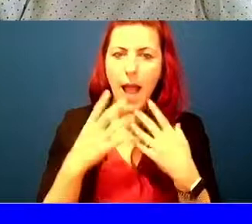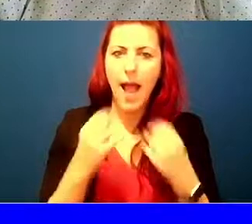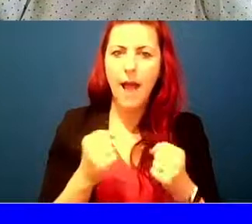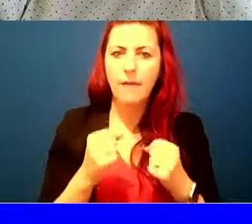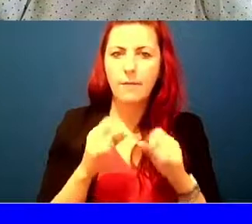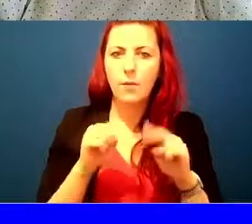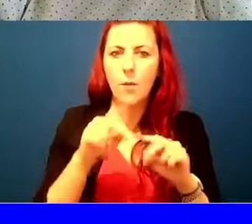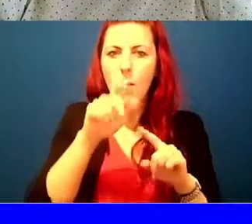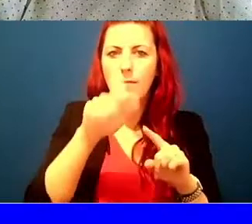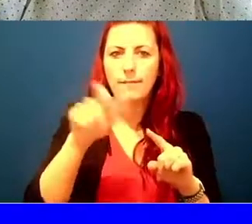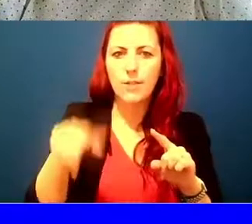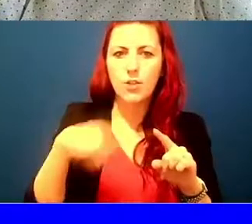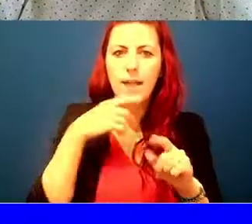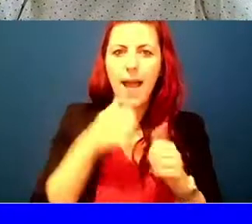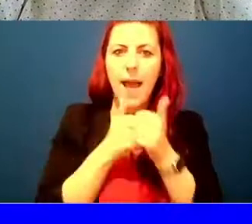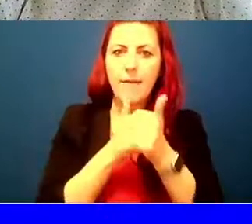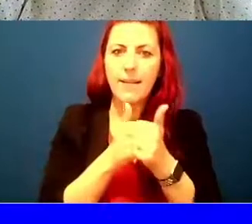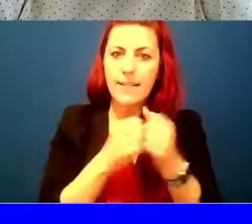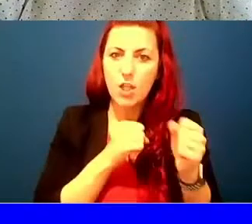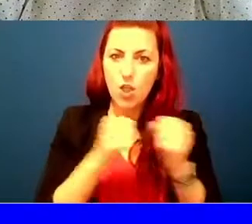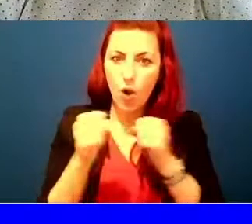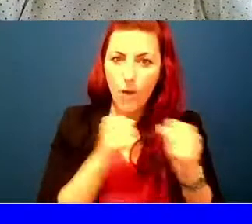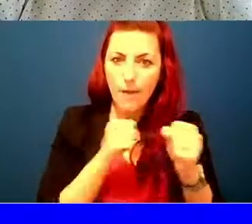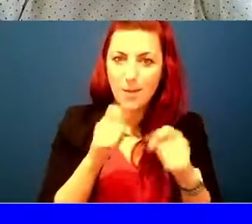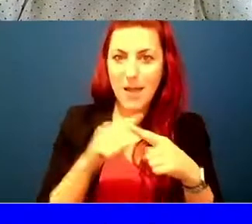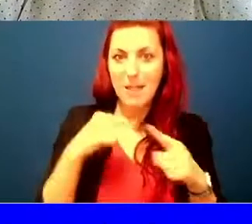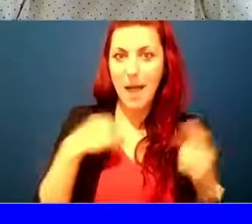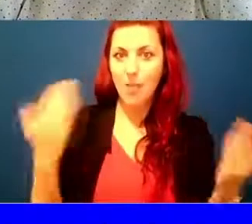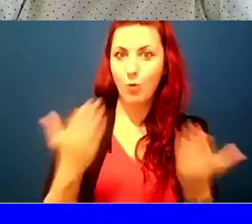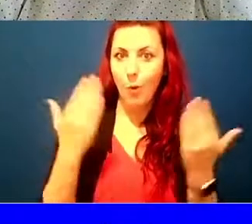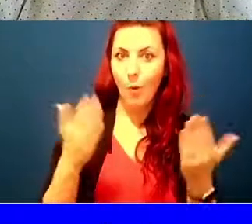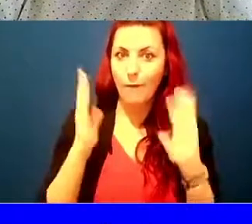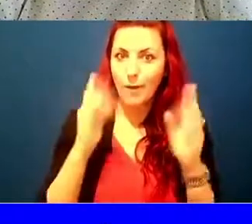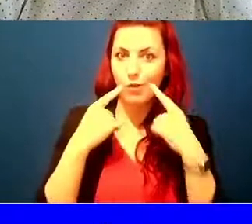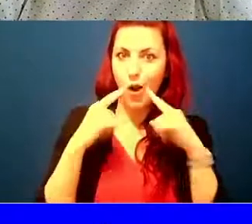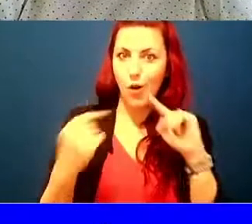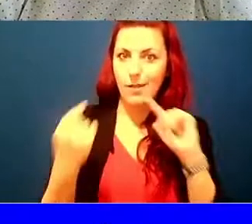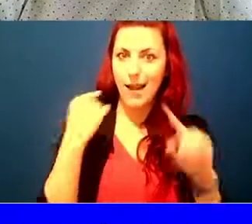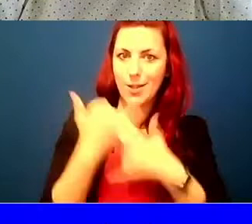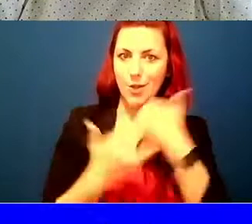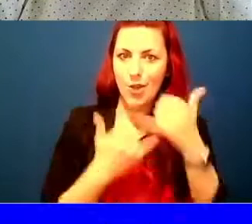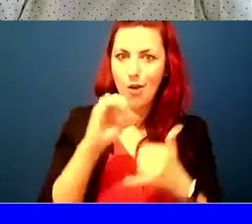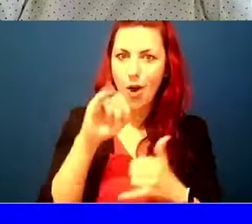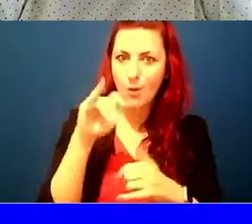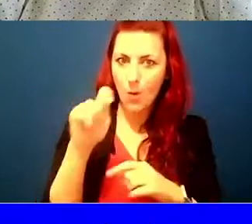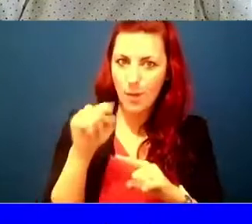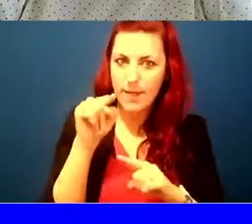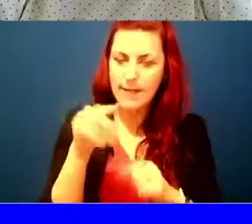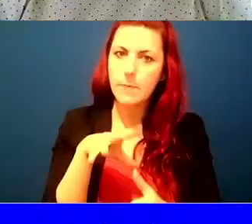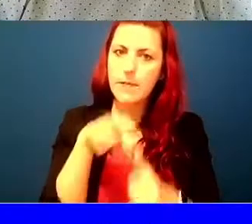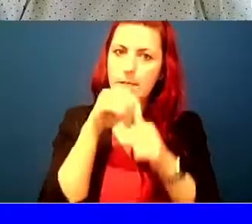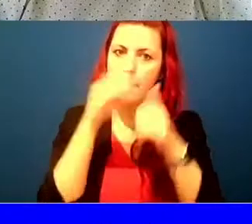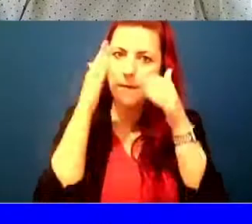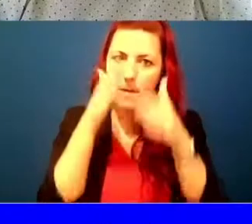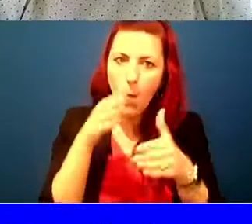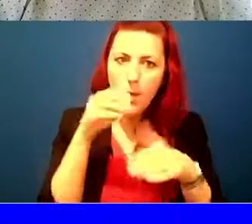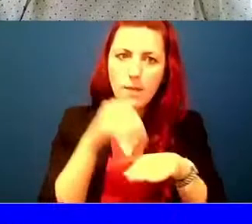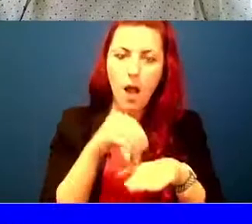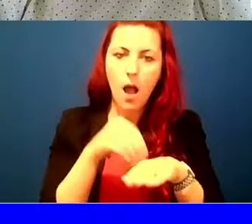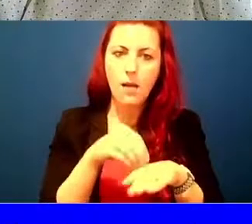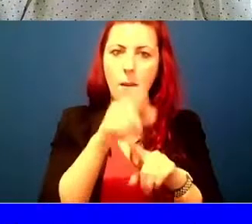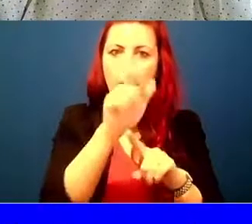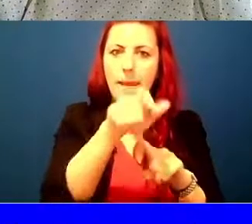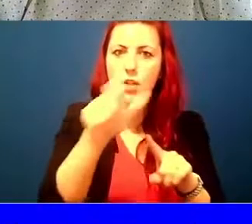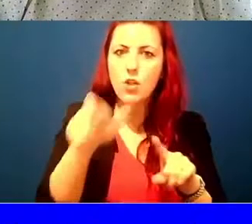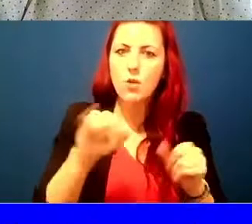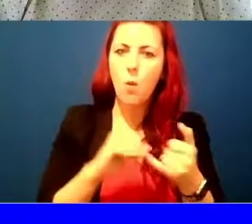that's my promo there in October last year. So that's just specifically around patients who wish to make a complaint